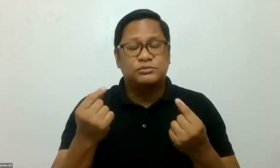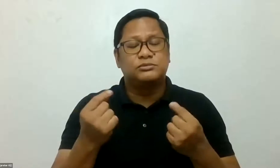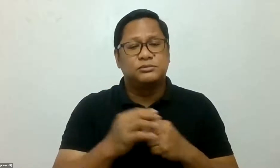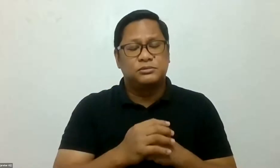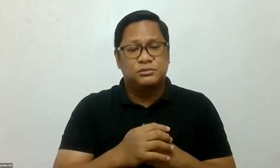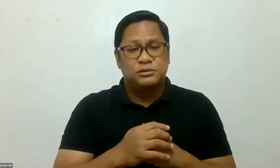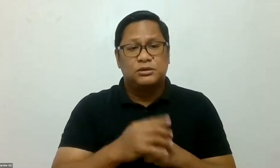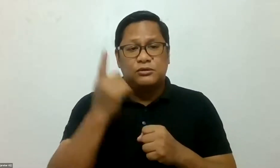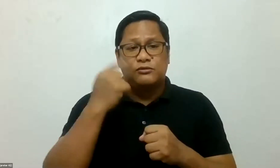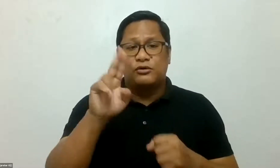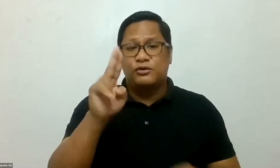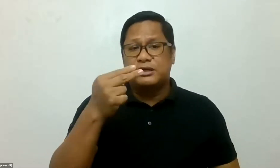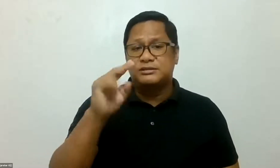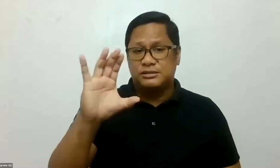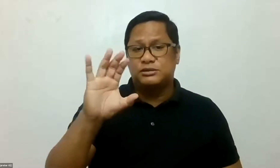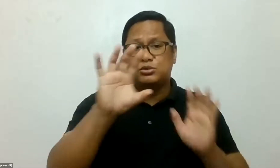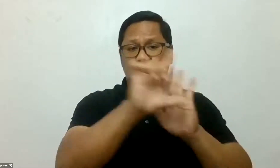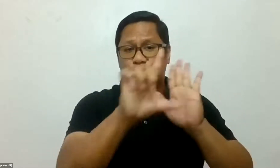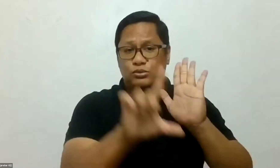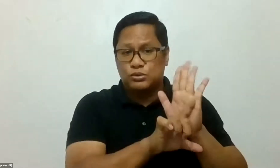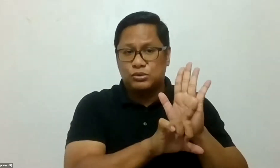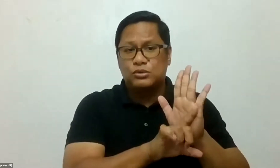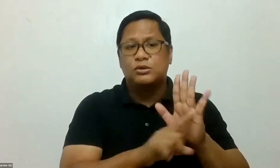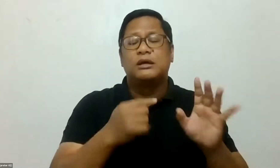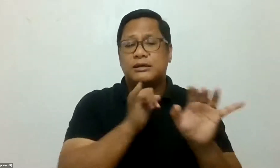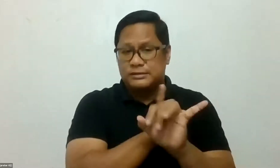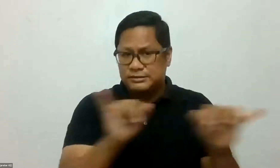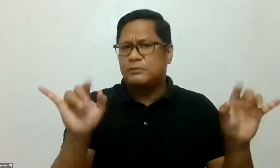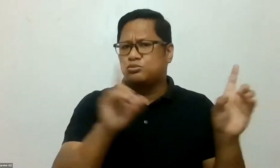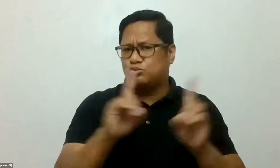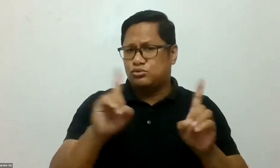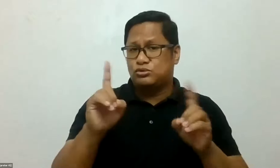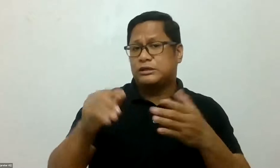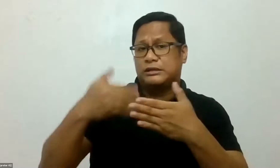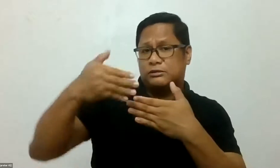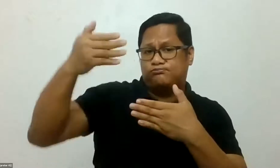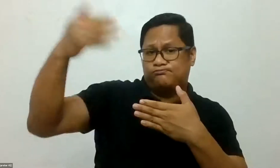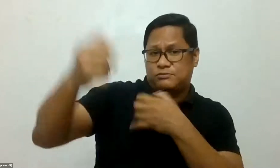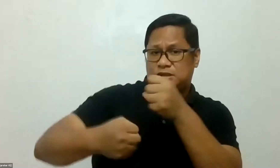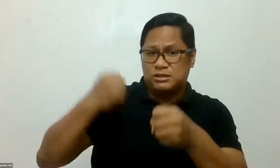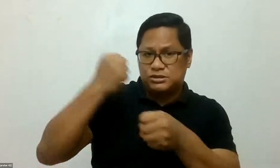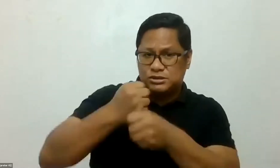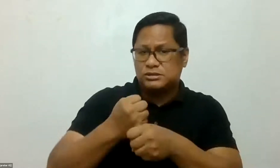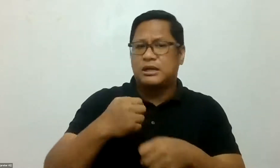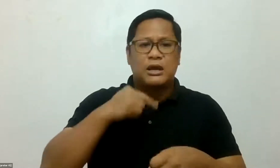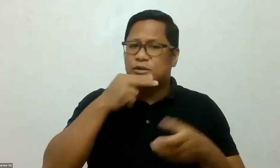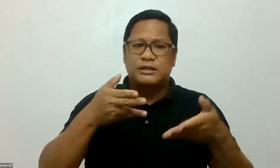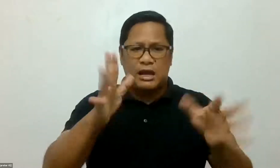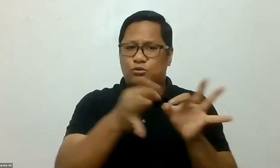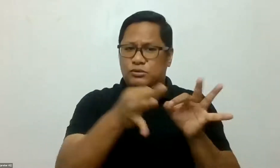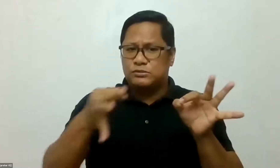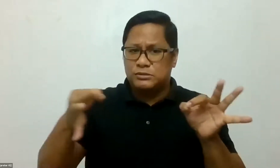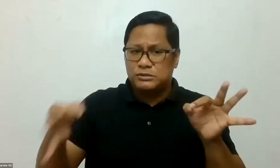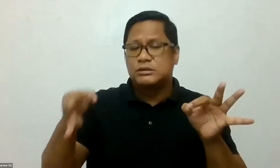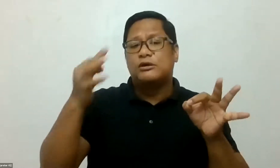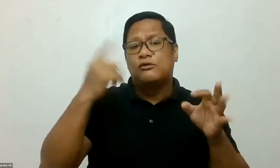implementation of the UHC law. I will do the same for next year and the following years. I will not allow any delay in the implementation